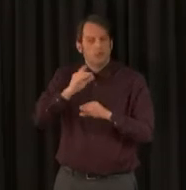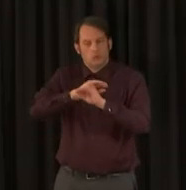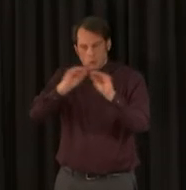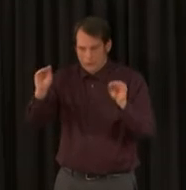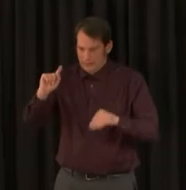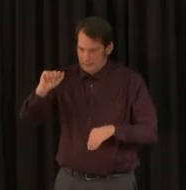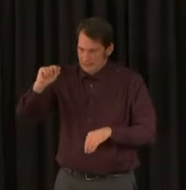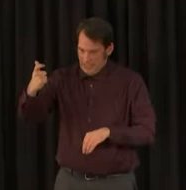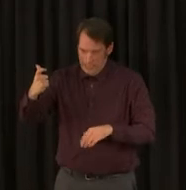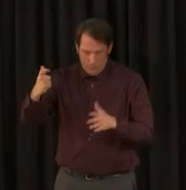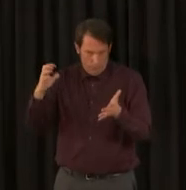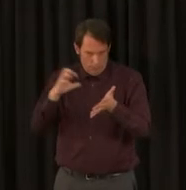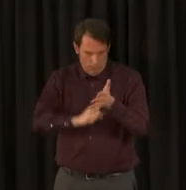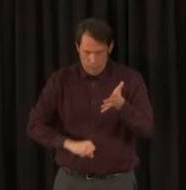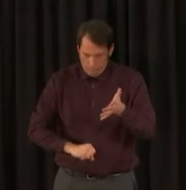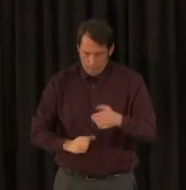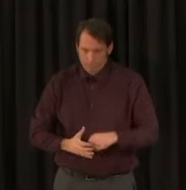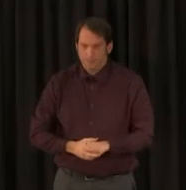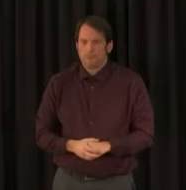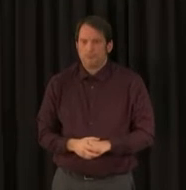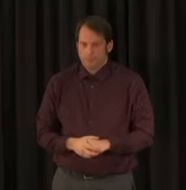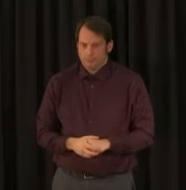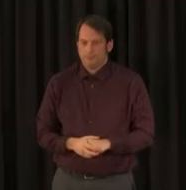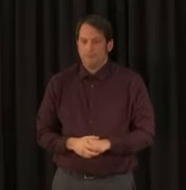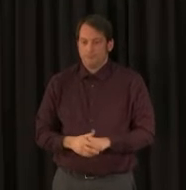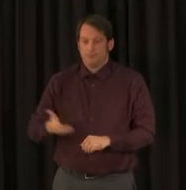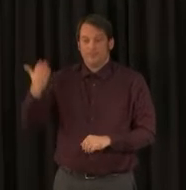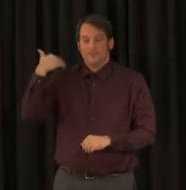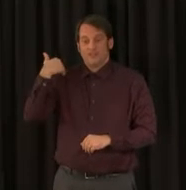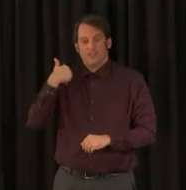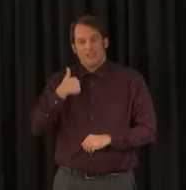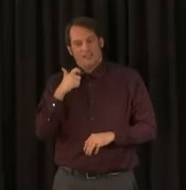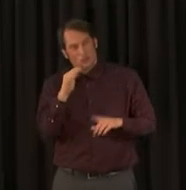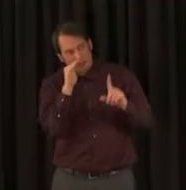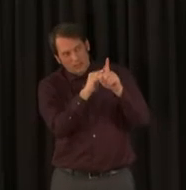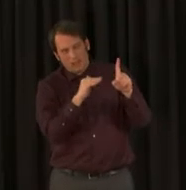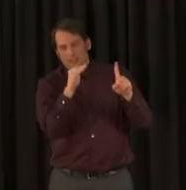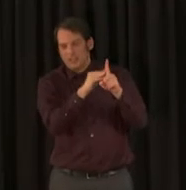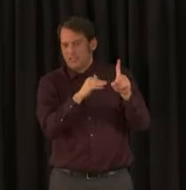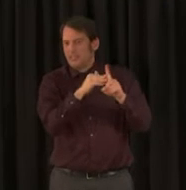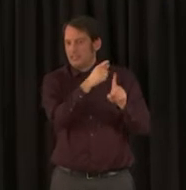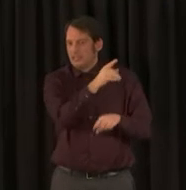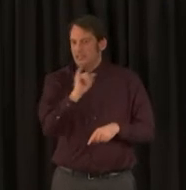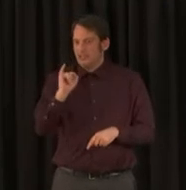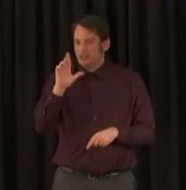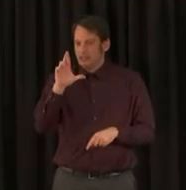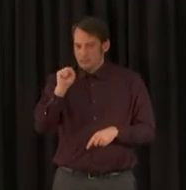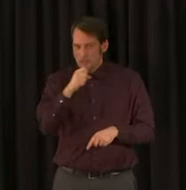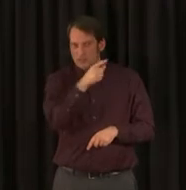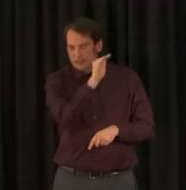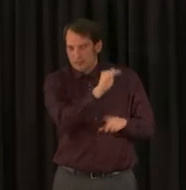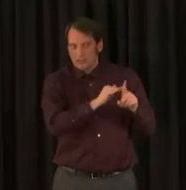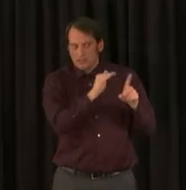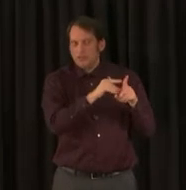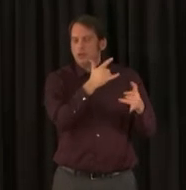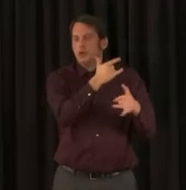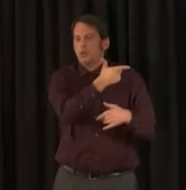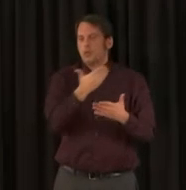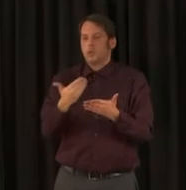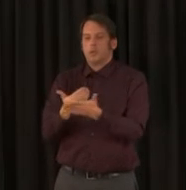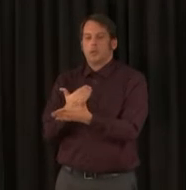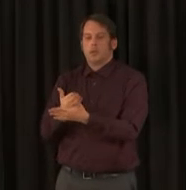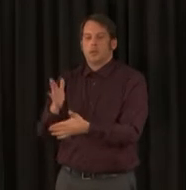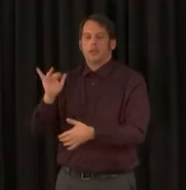but I guess Congress forgot to tell the IRS that. And so now that has been covered under this bill. I'm going to give you